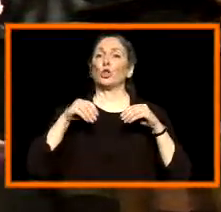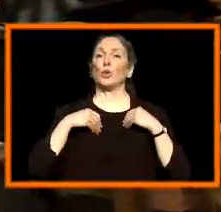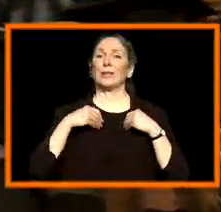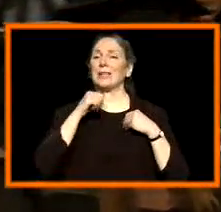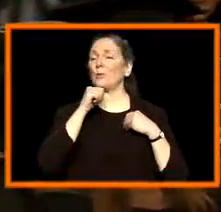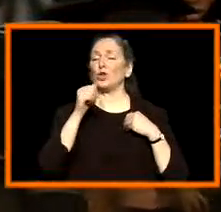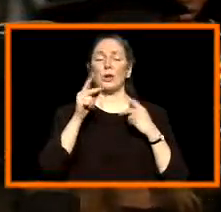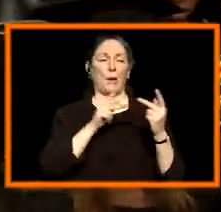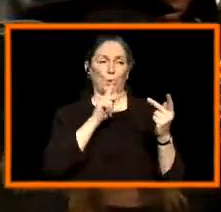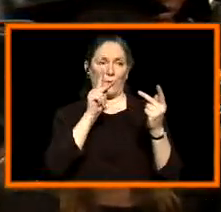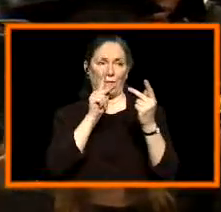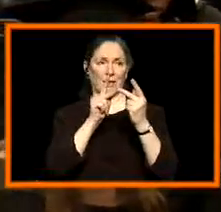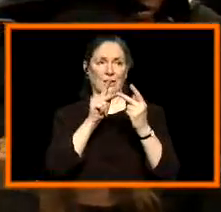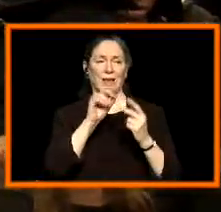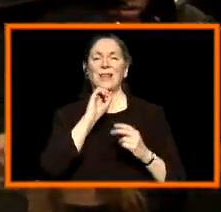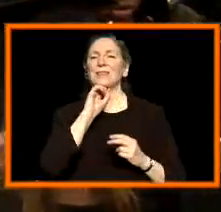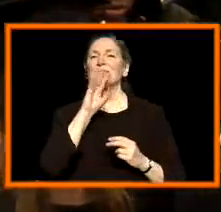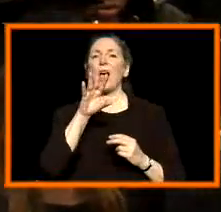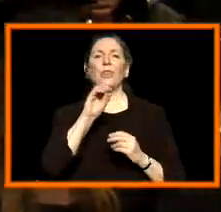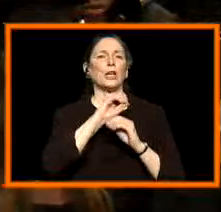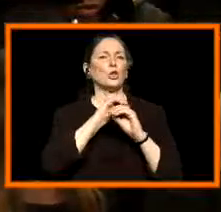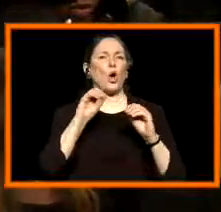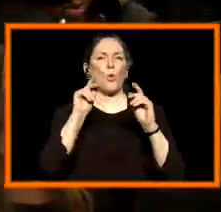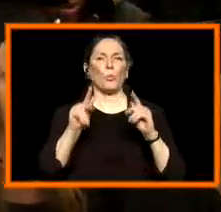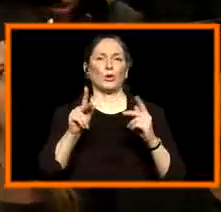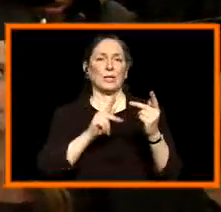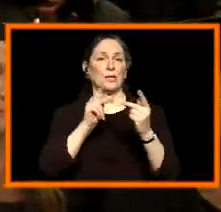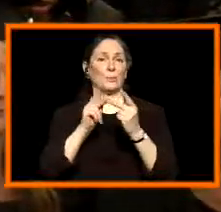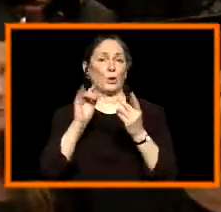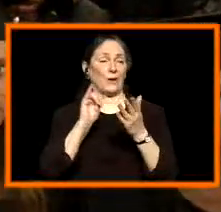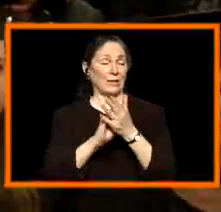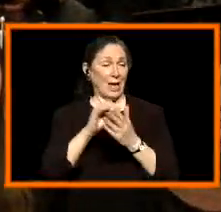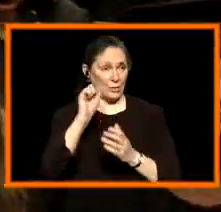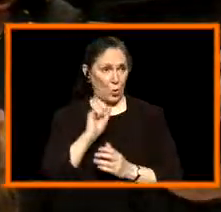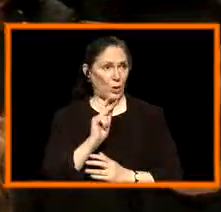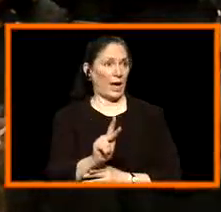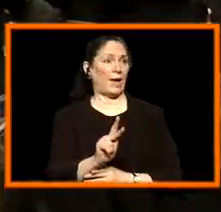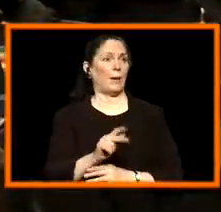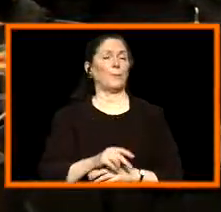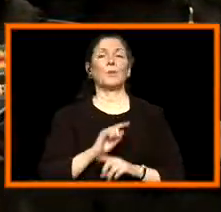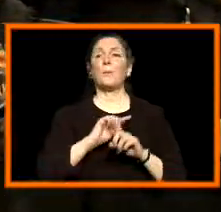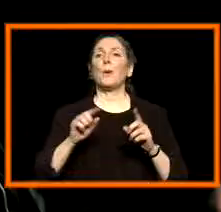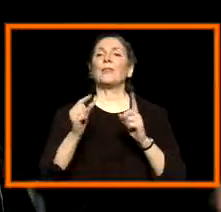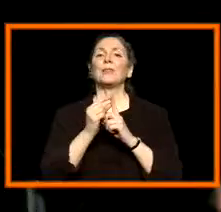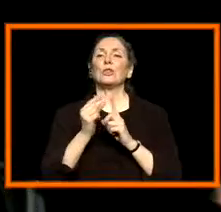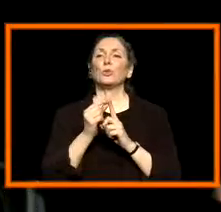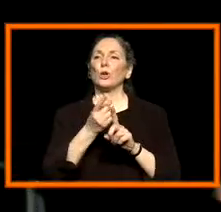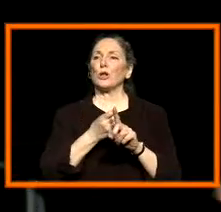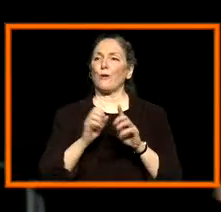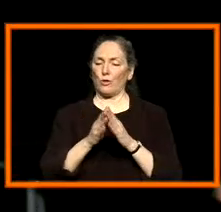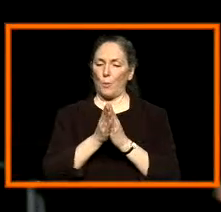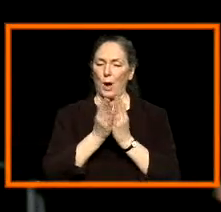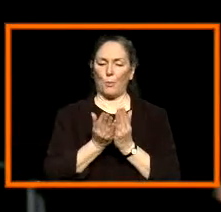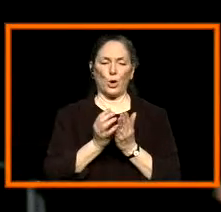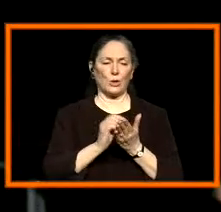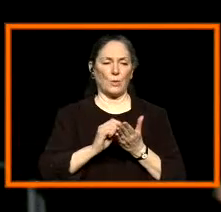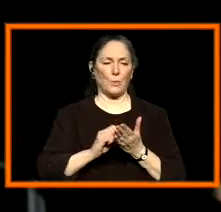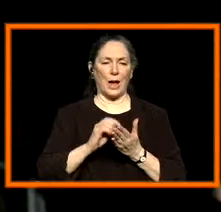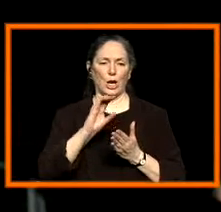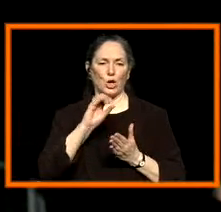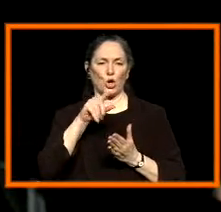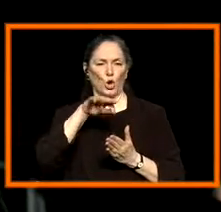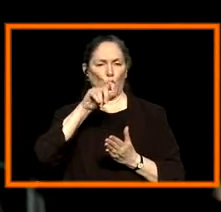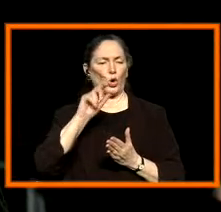you're not perfect. Nothing is and no one is, and that is okay. Now, these words come from a book that was penned by Katie